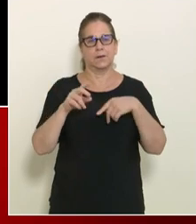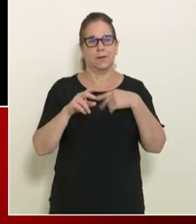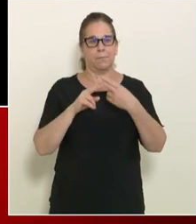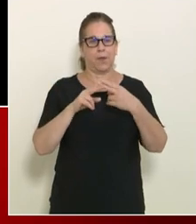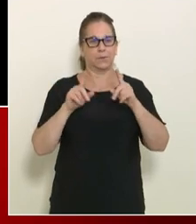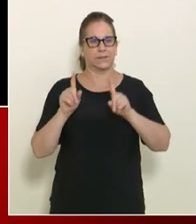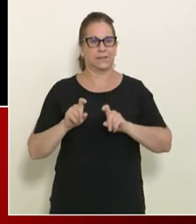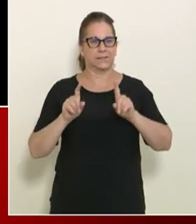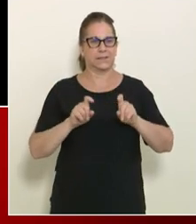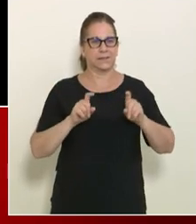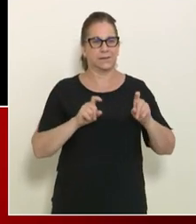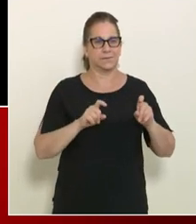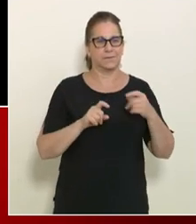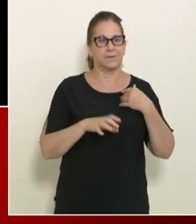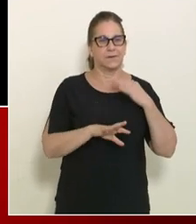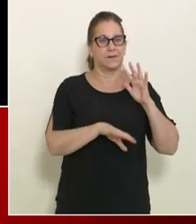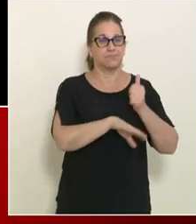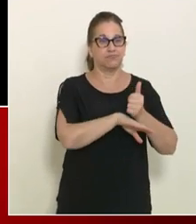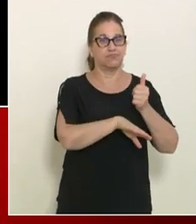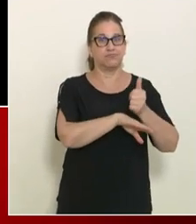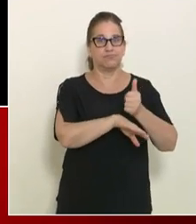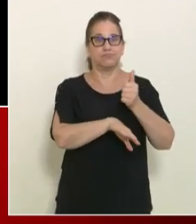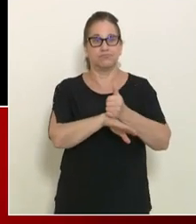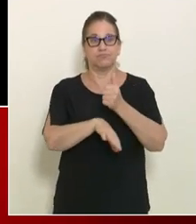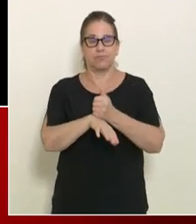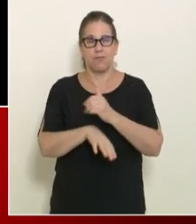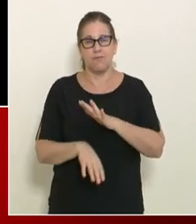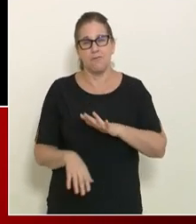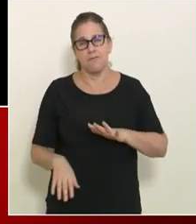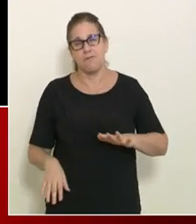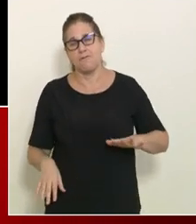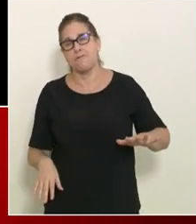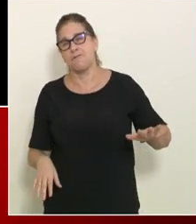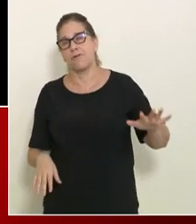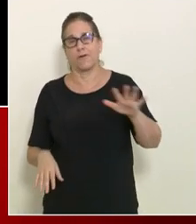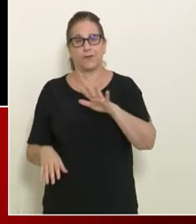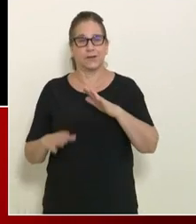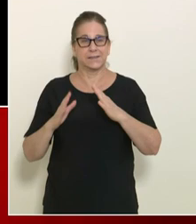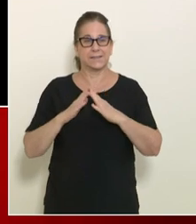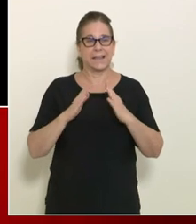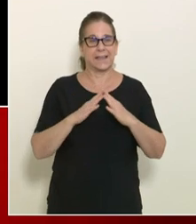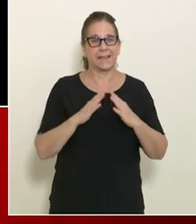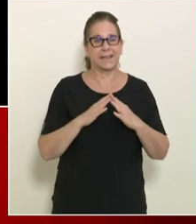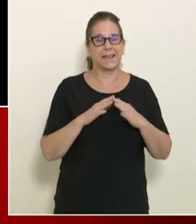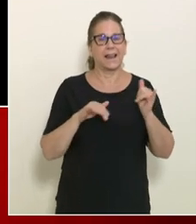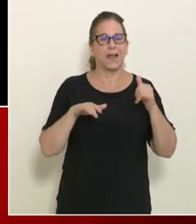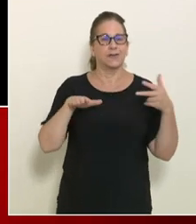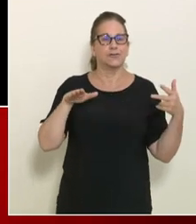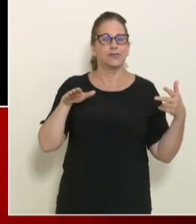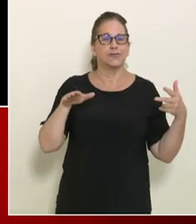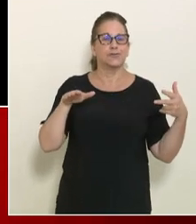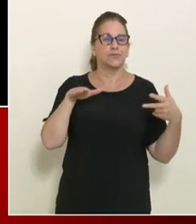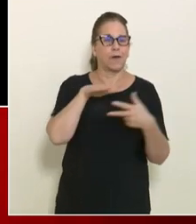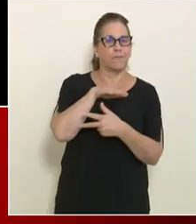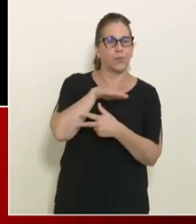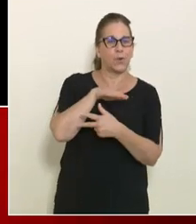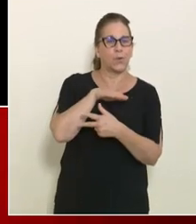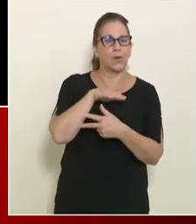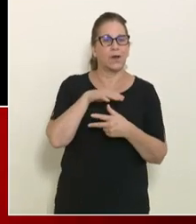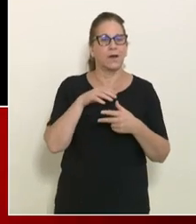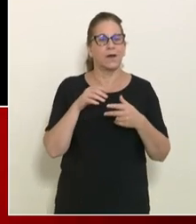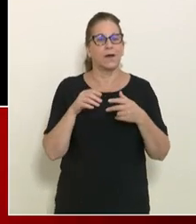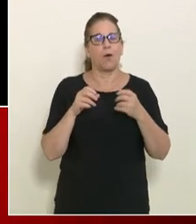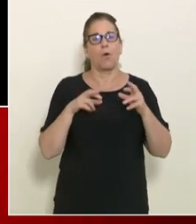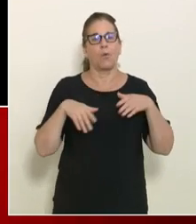up citywide testing at what we call drive-through and walk-up sites, as well as at